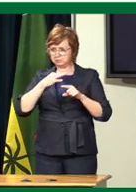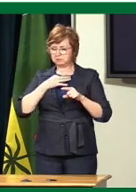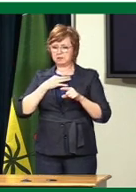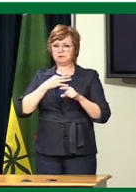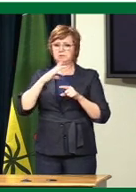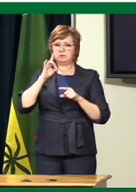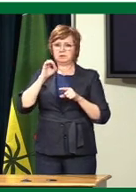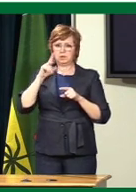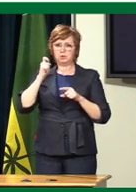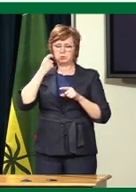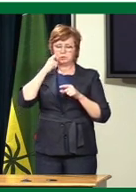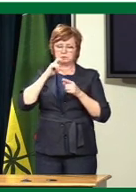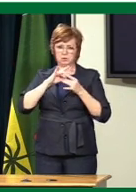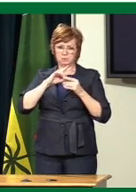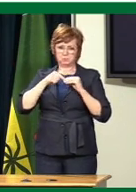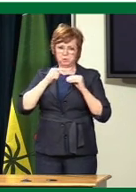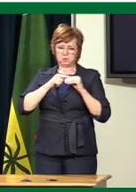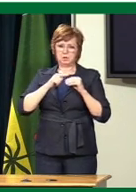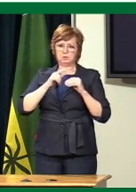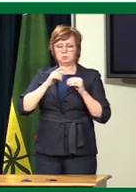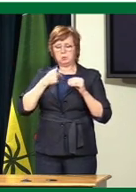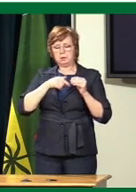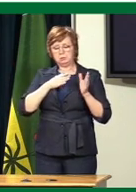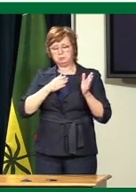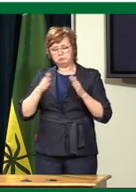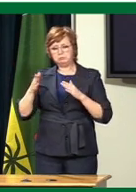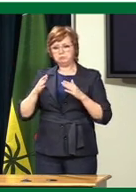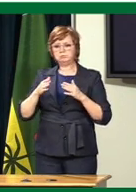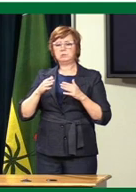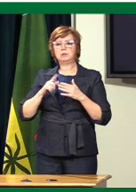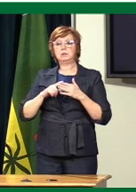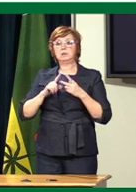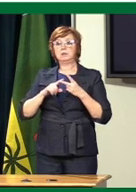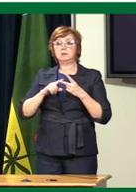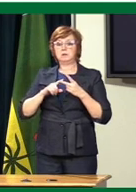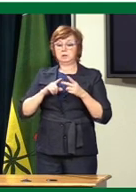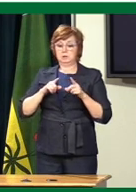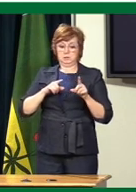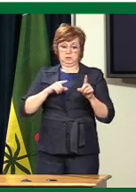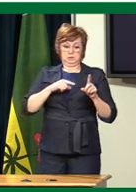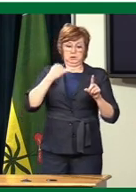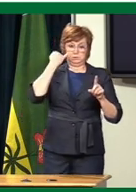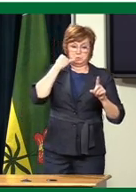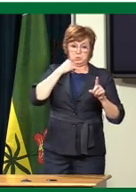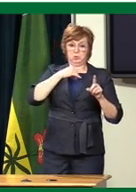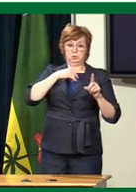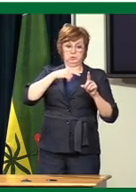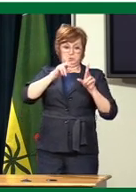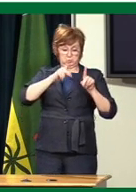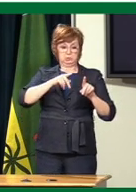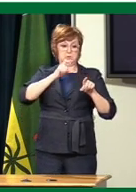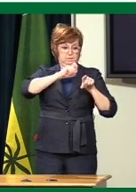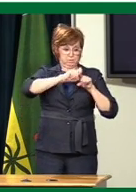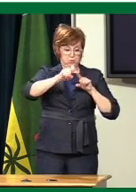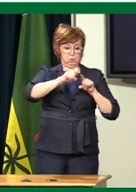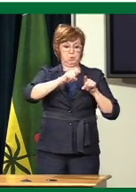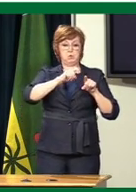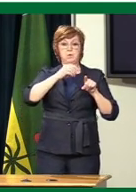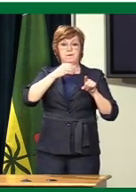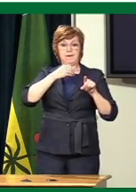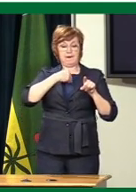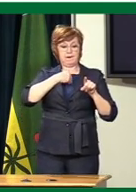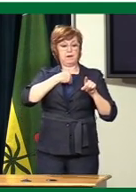but that's a priority for us with the offensive strategy. The other thing is with respect to symptomatic and asymptomatic testing, as you know, on July 14th